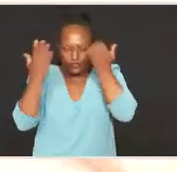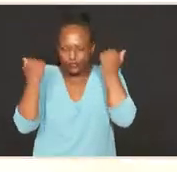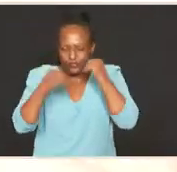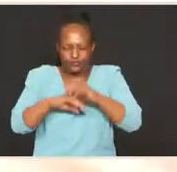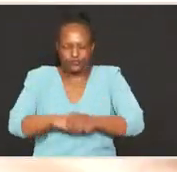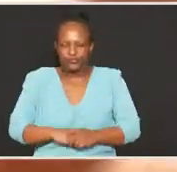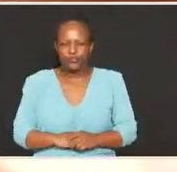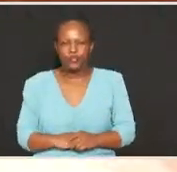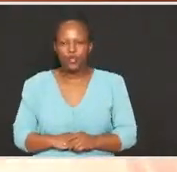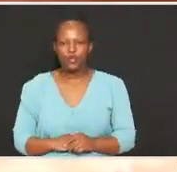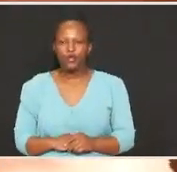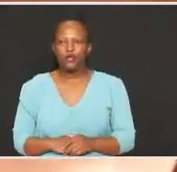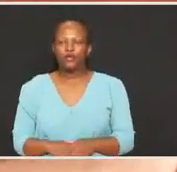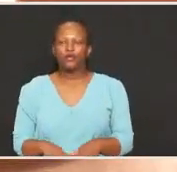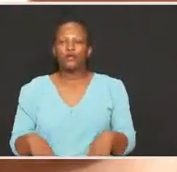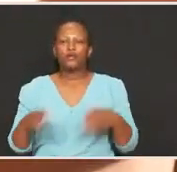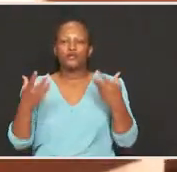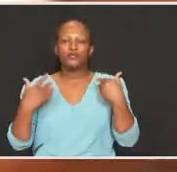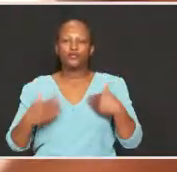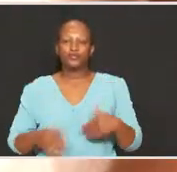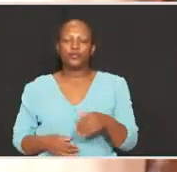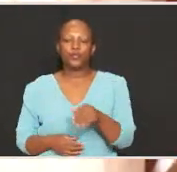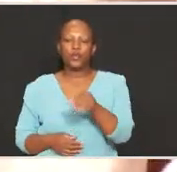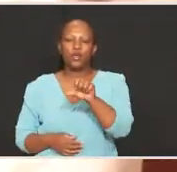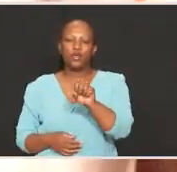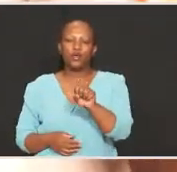this is a foreign